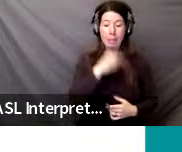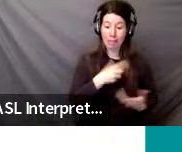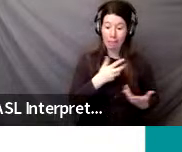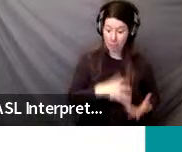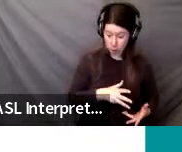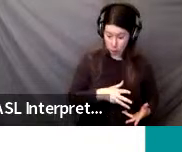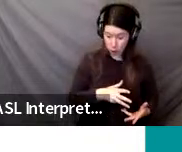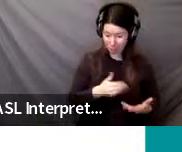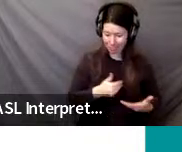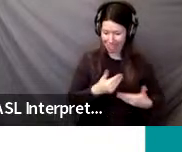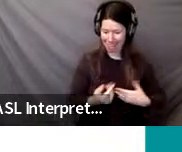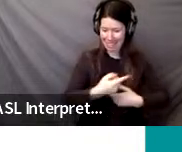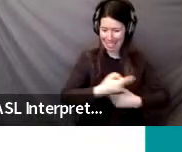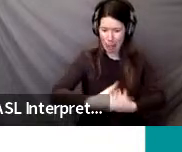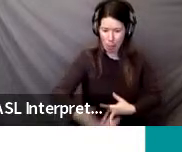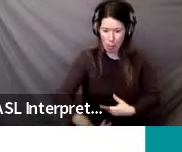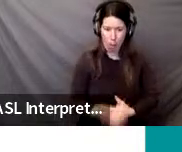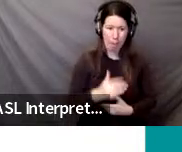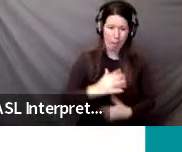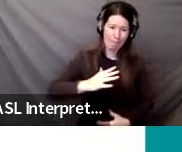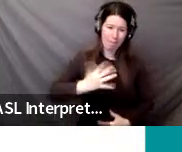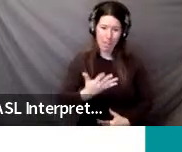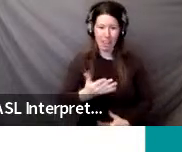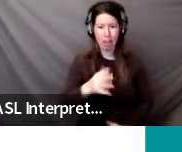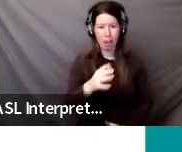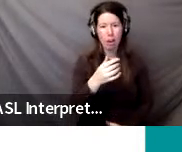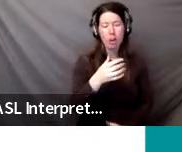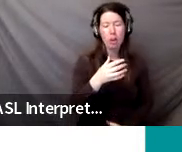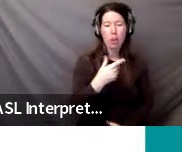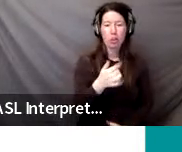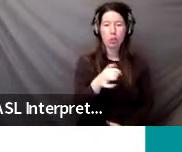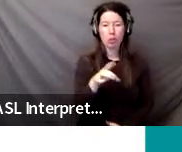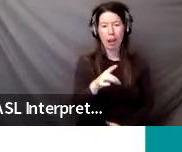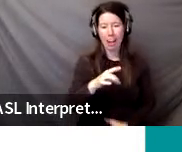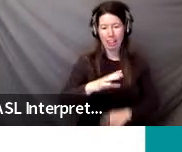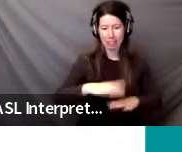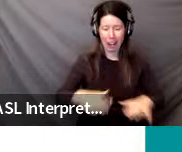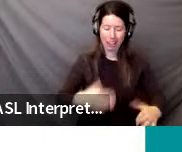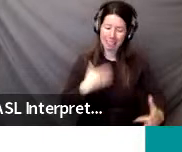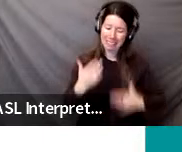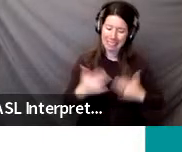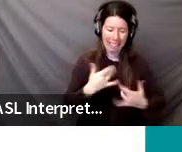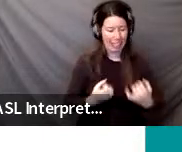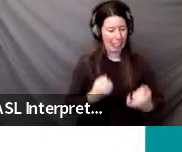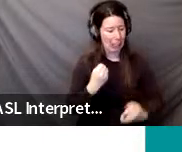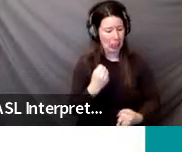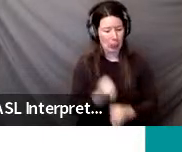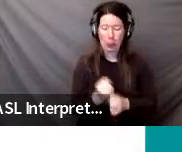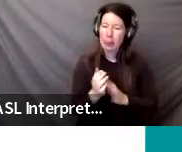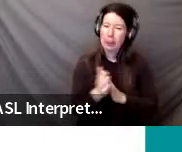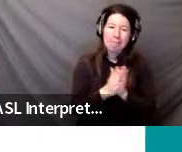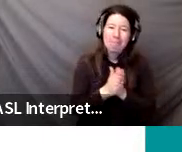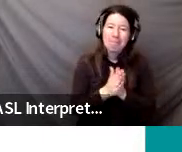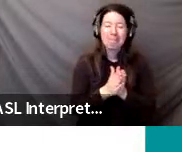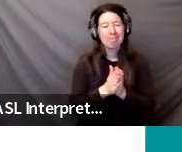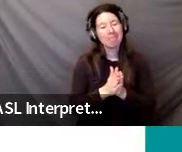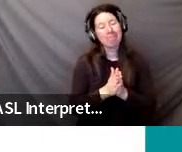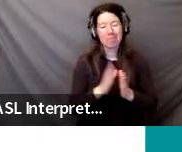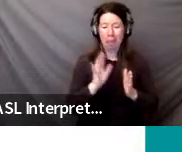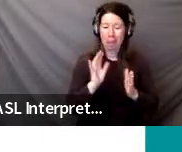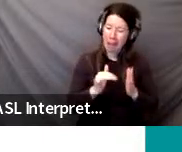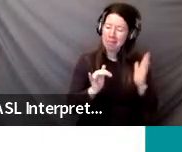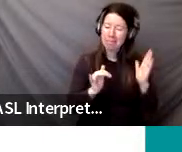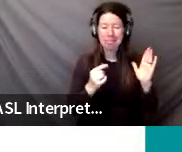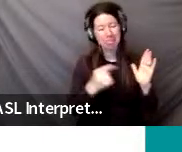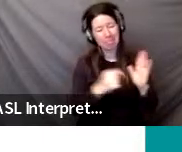5th grandchild. So it was an exciting year in many ways, but I'll call that one out. And with